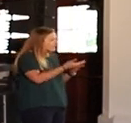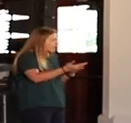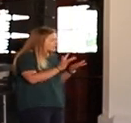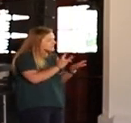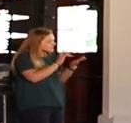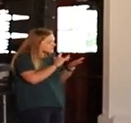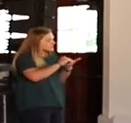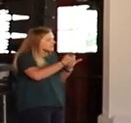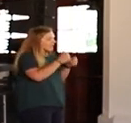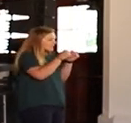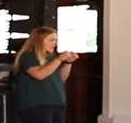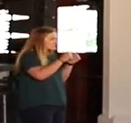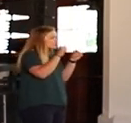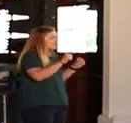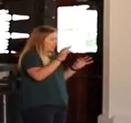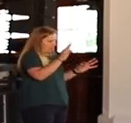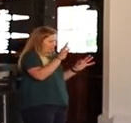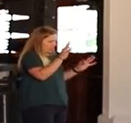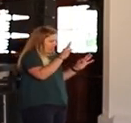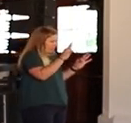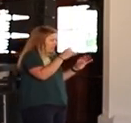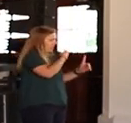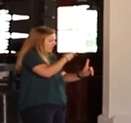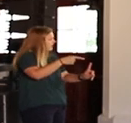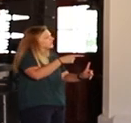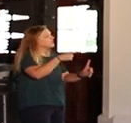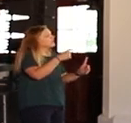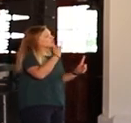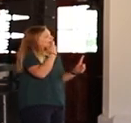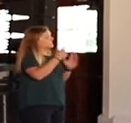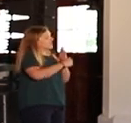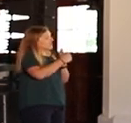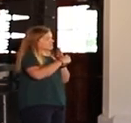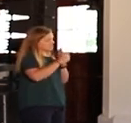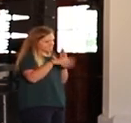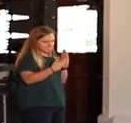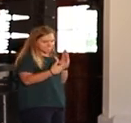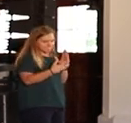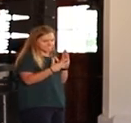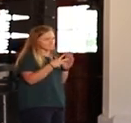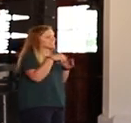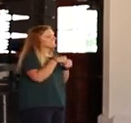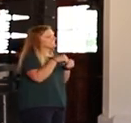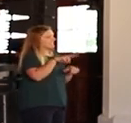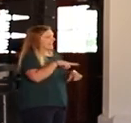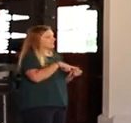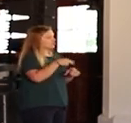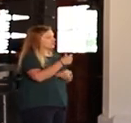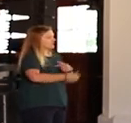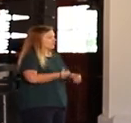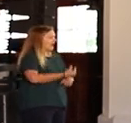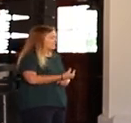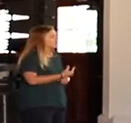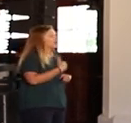devices, of constant potential distraction. There's actually the most recent article in an edition of National Geographic